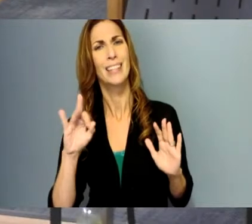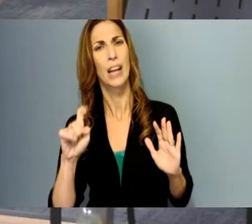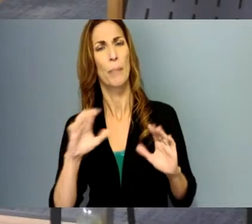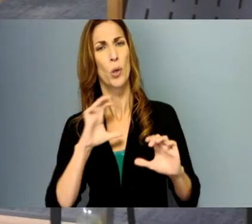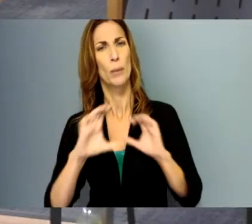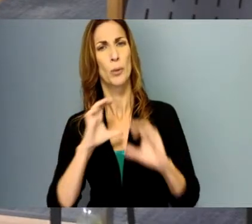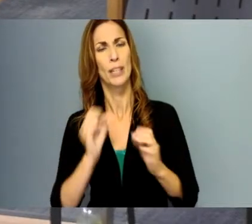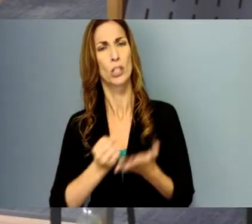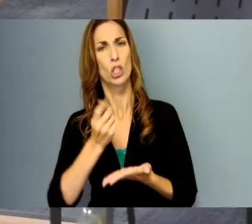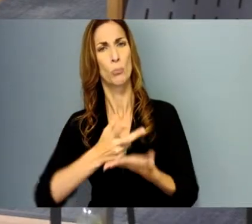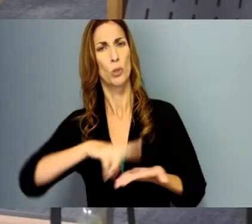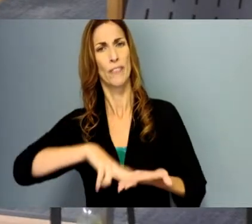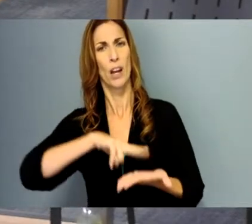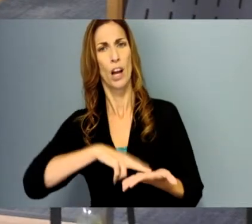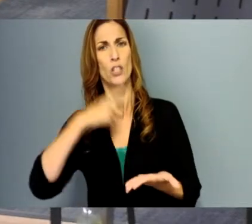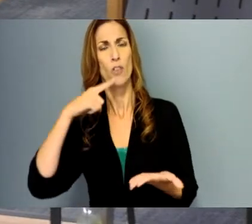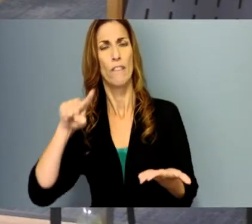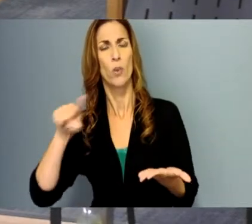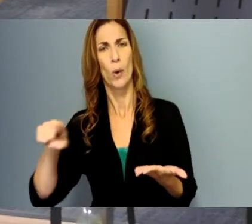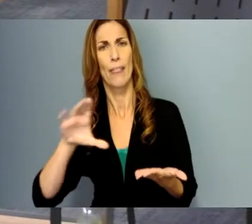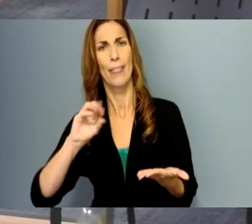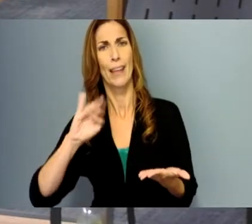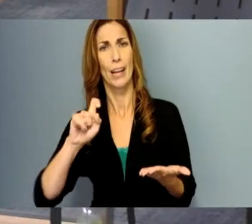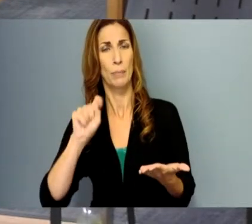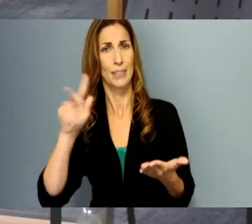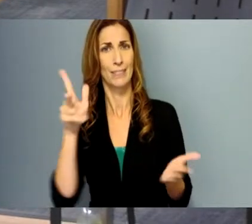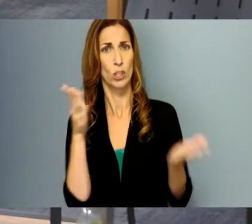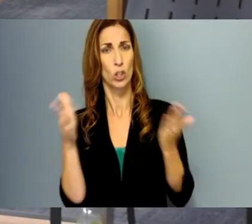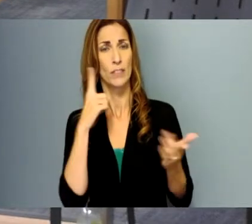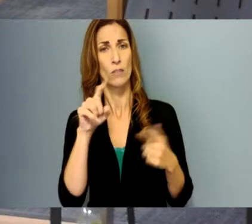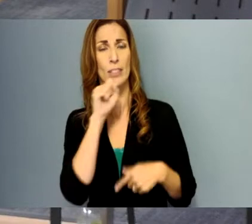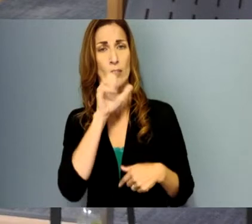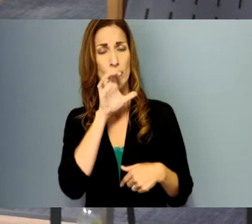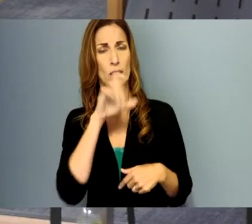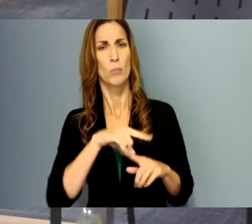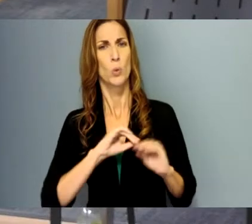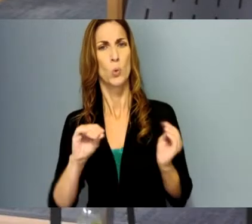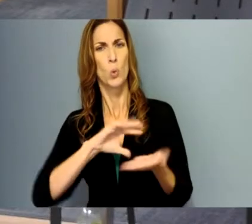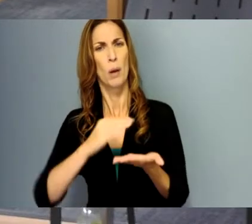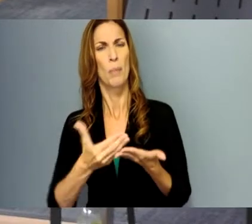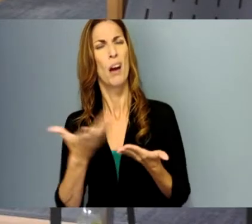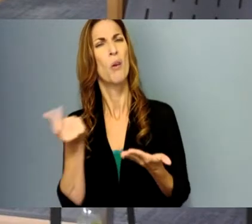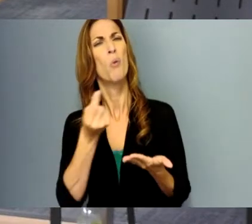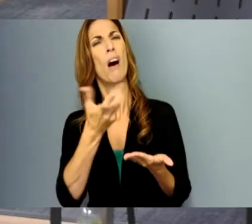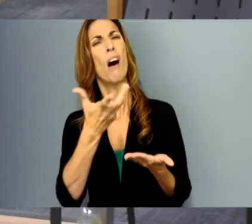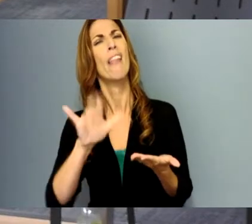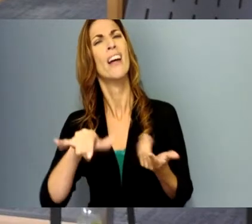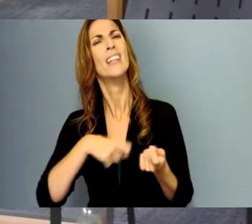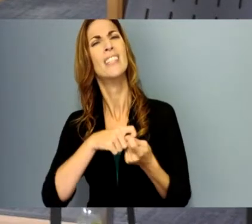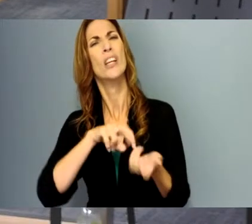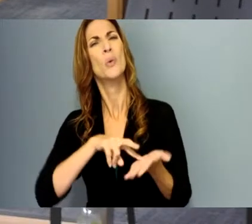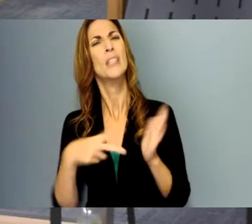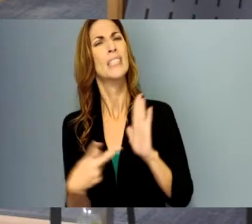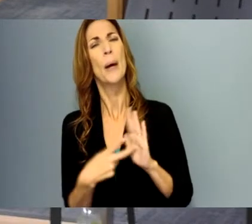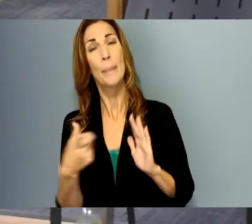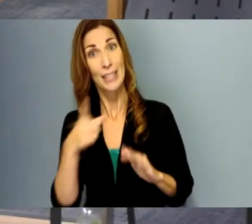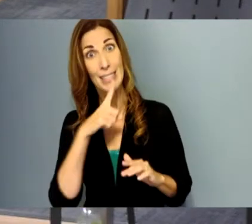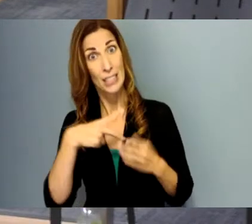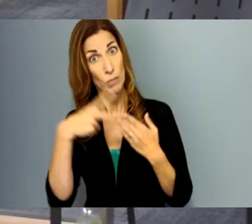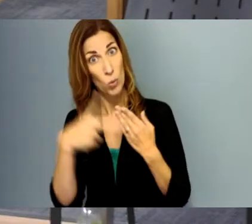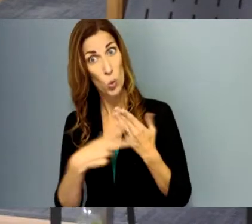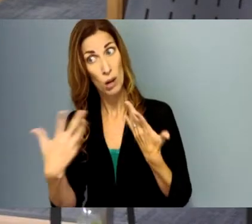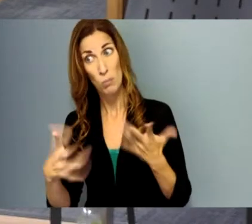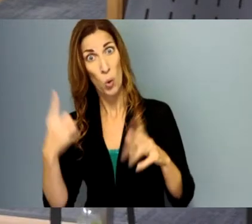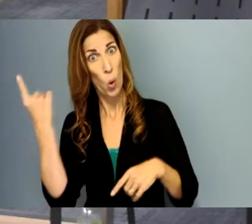to approve a contract for the cable TV services to seniors, but there's no amount. What exactly does that mean? Is this a program that's